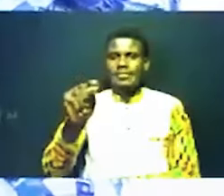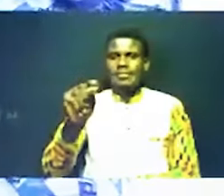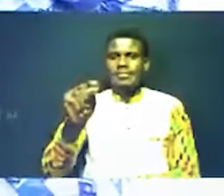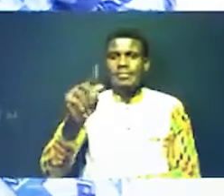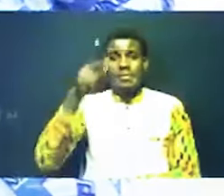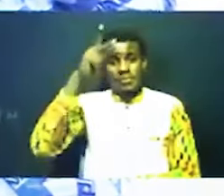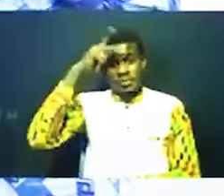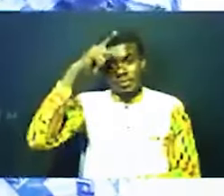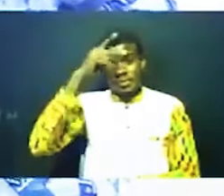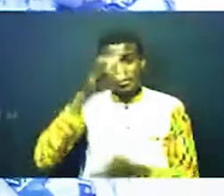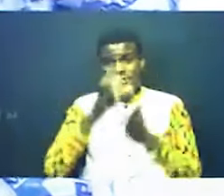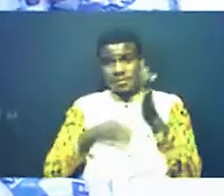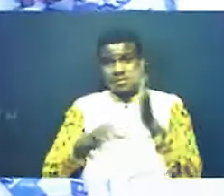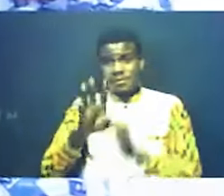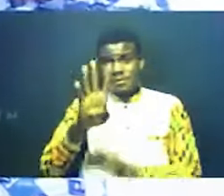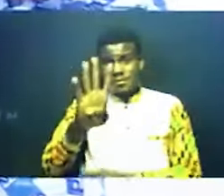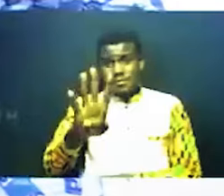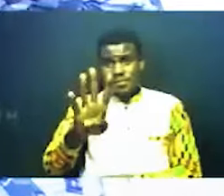any near.